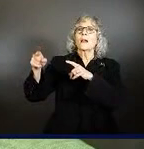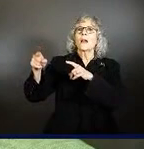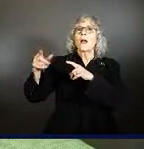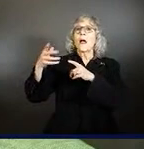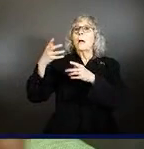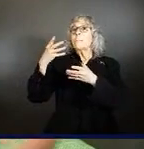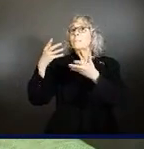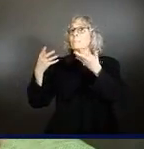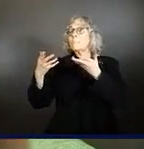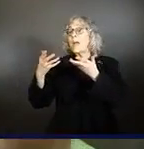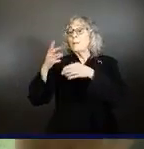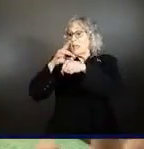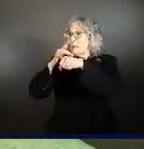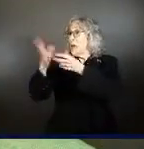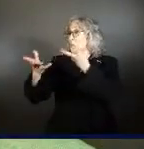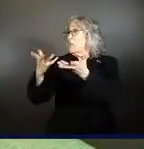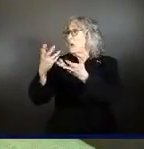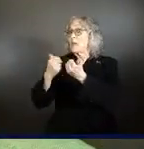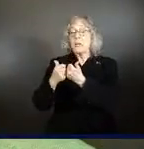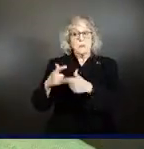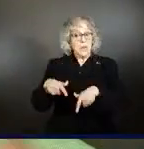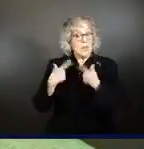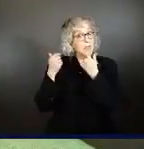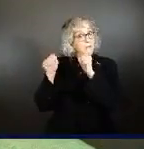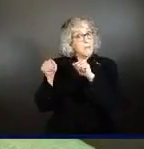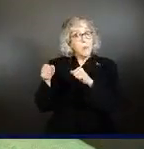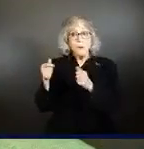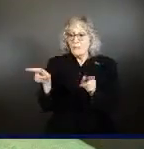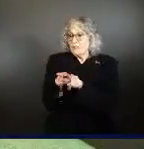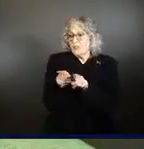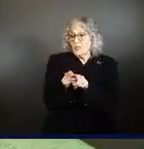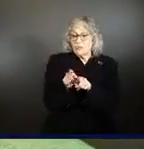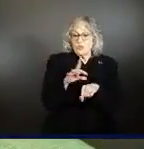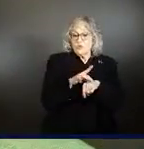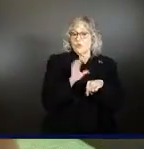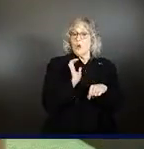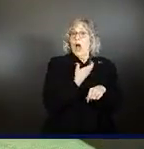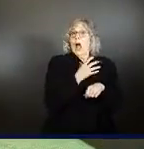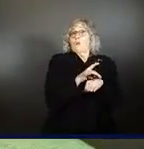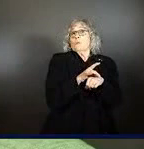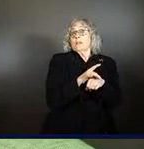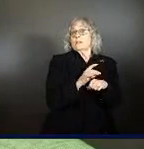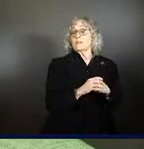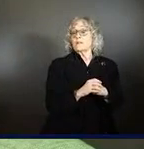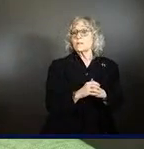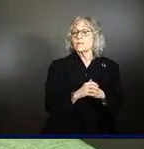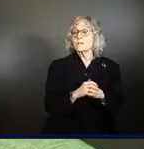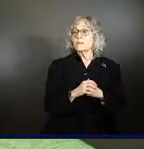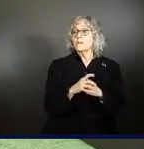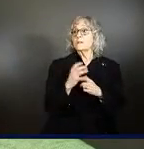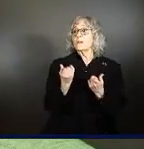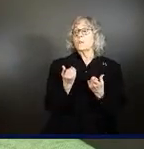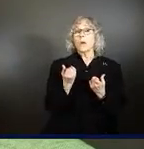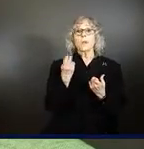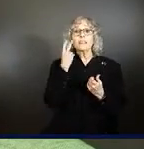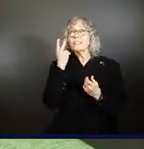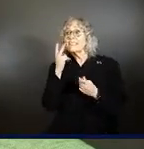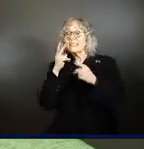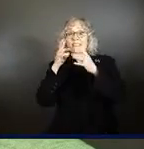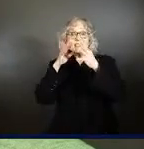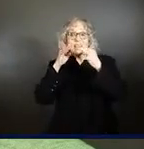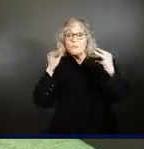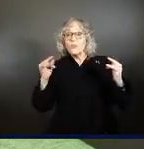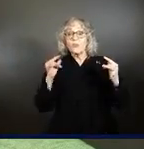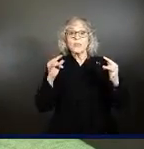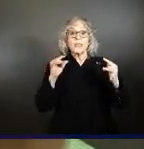host habitable conditions, maybe even similar to Earth. So that allows us actually to start peering into the diversity of atmospheres